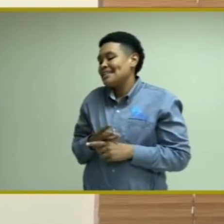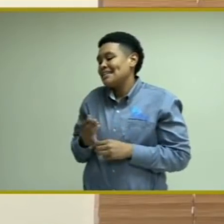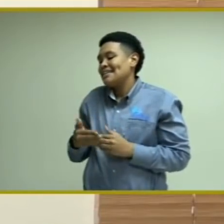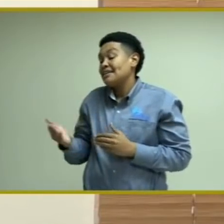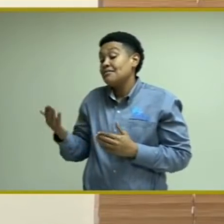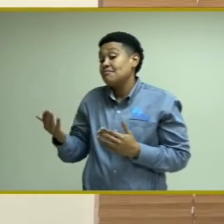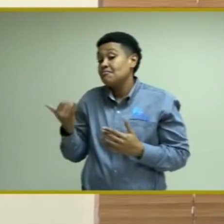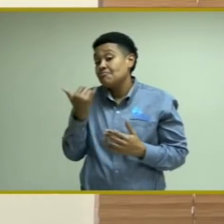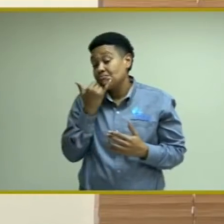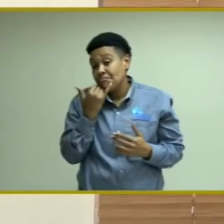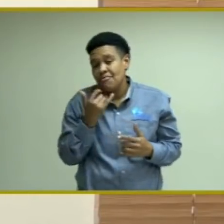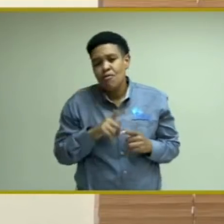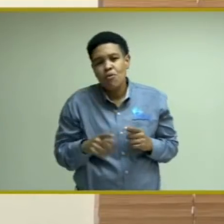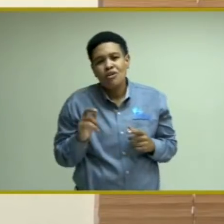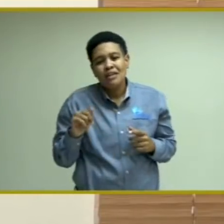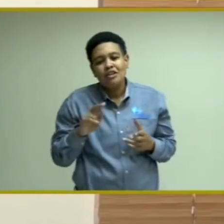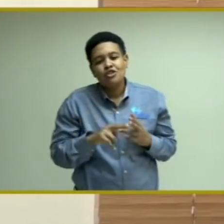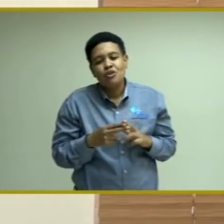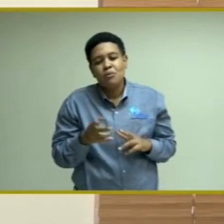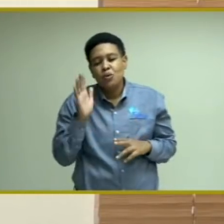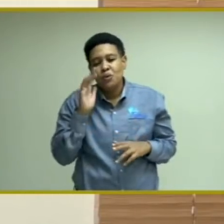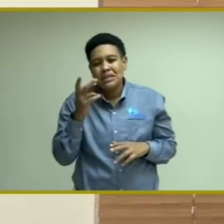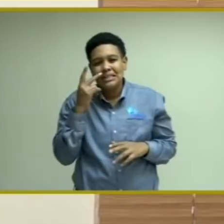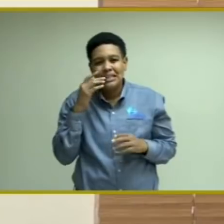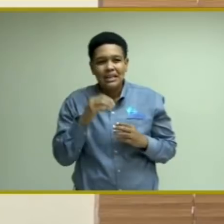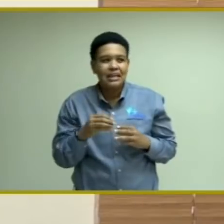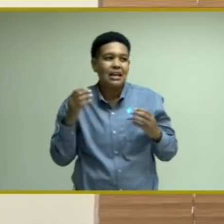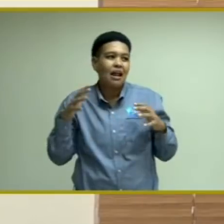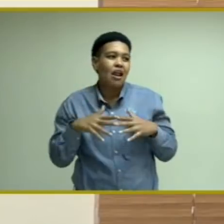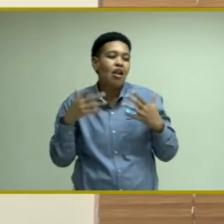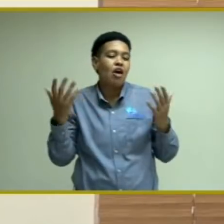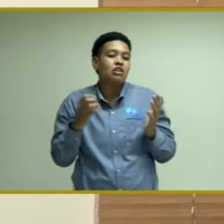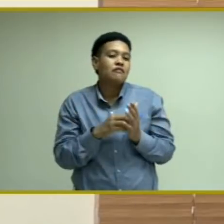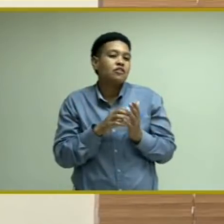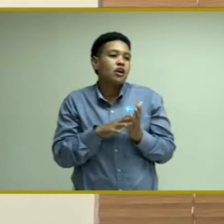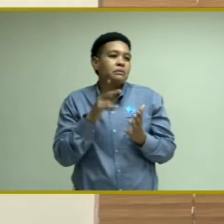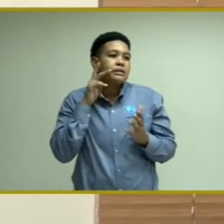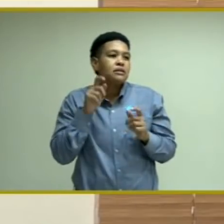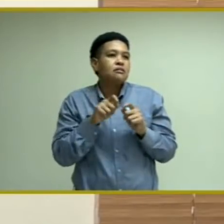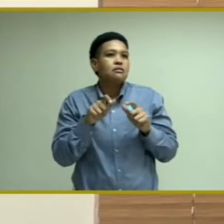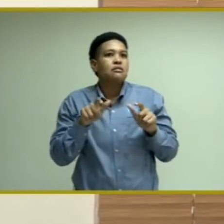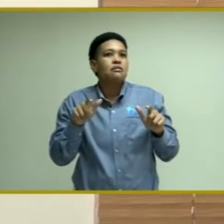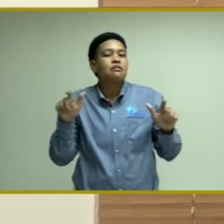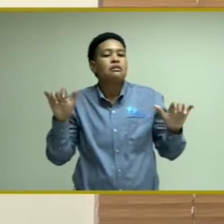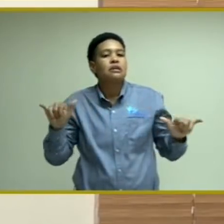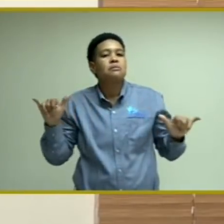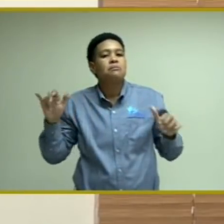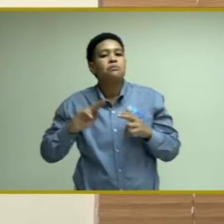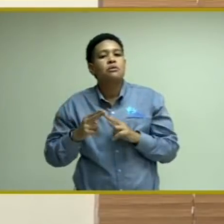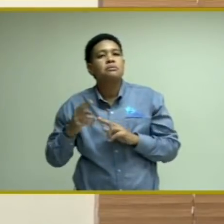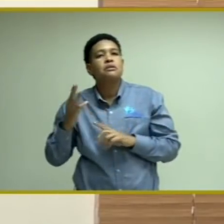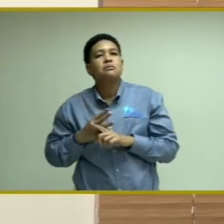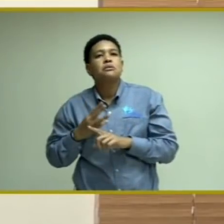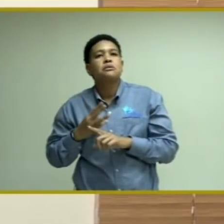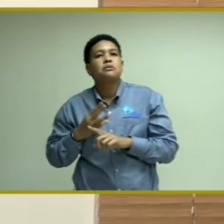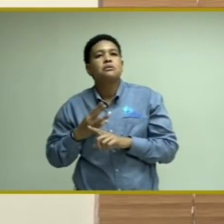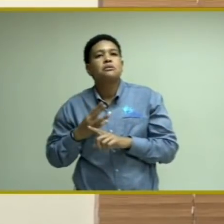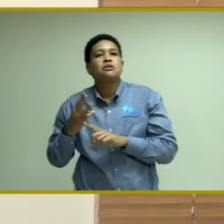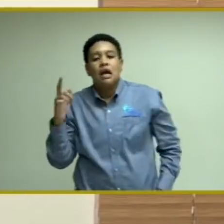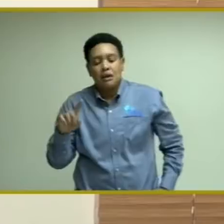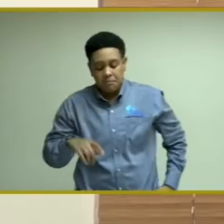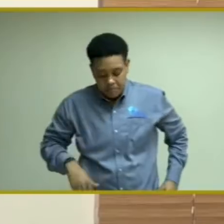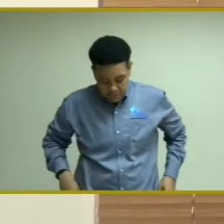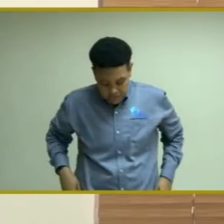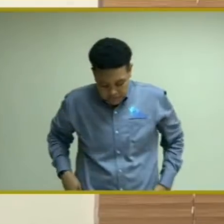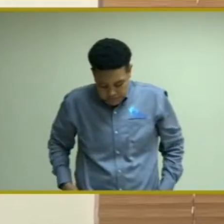the figure you would see in a lot of the documents that are around. So we